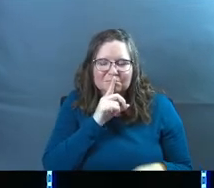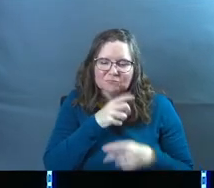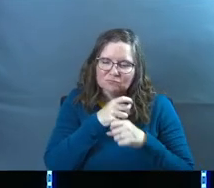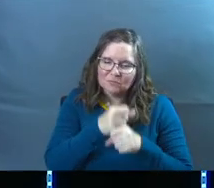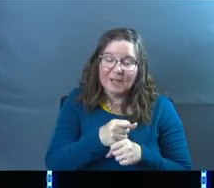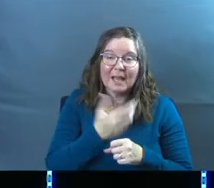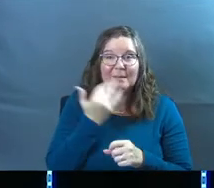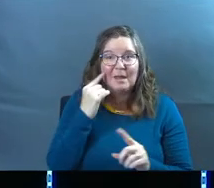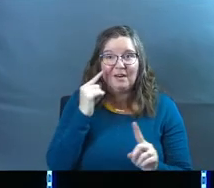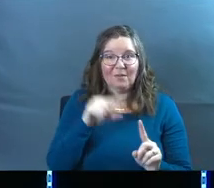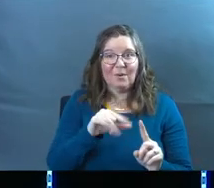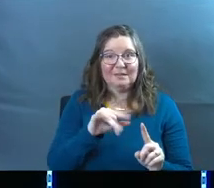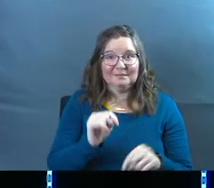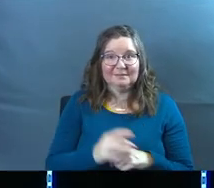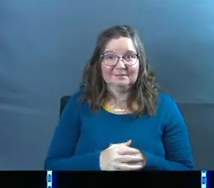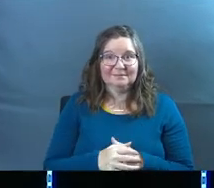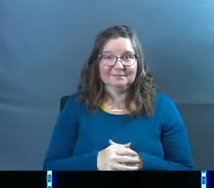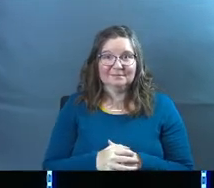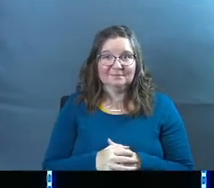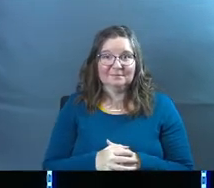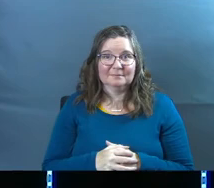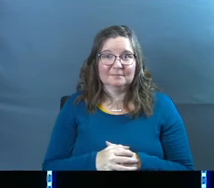And it's better for it.